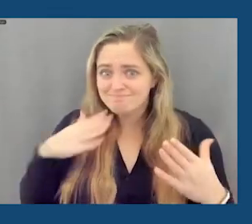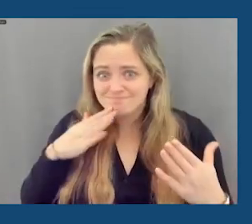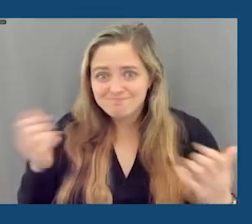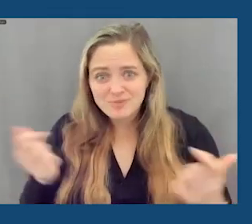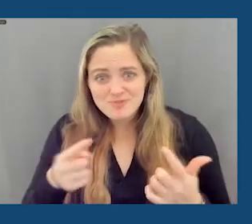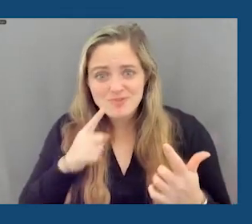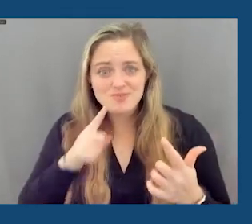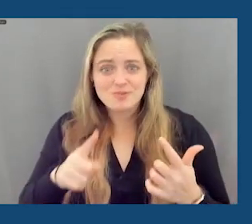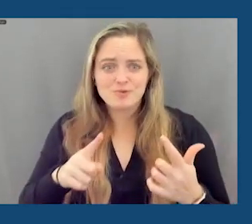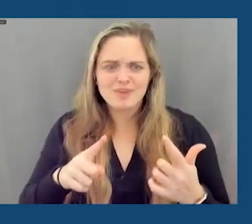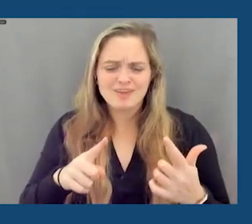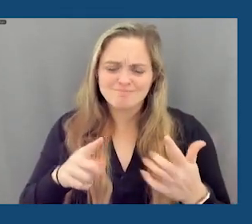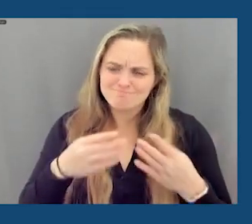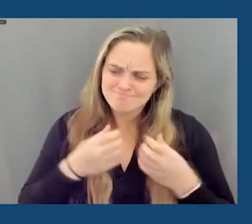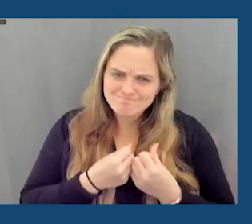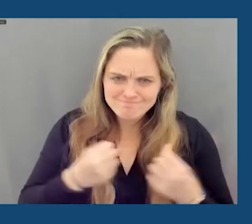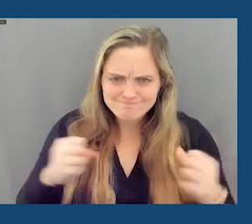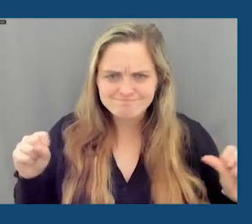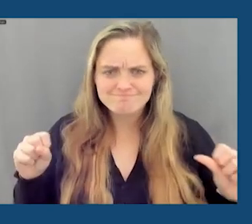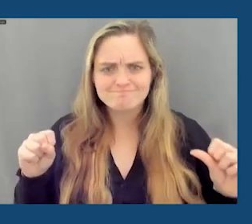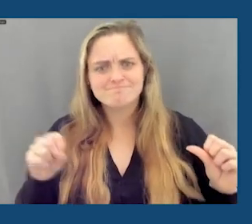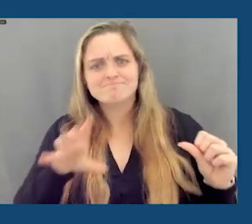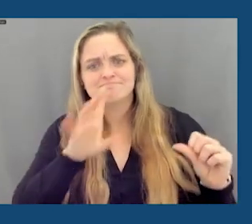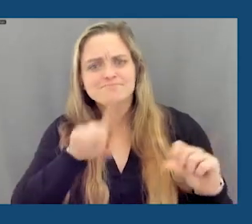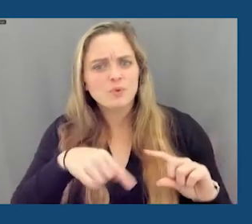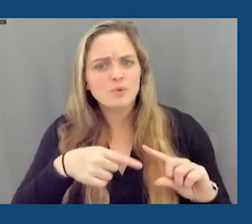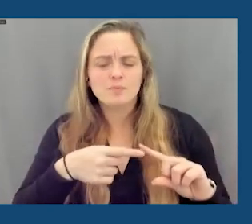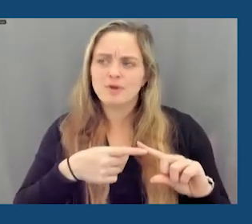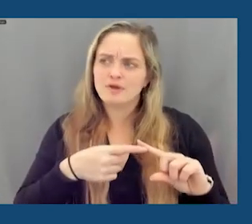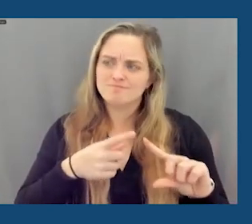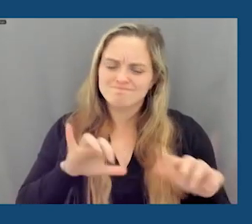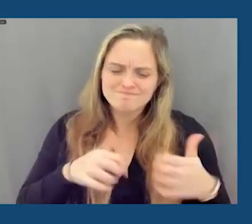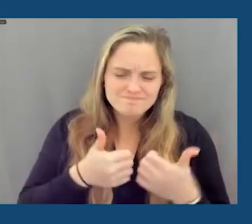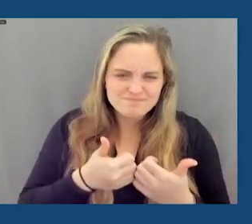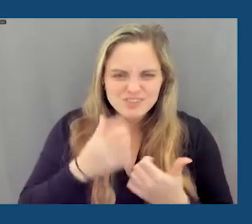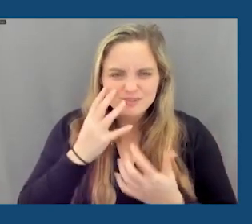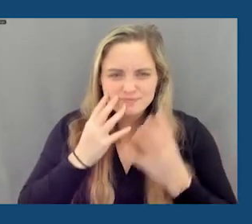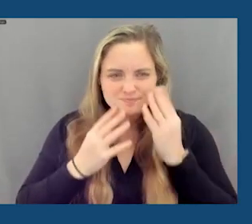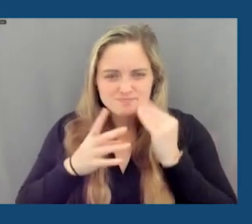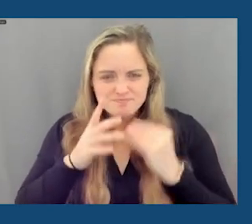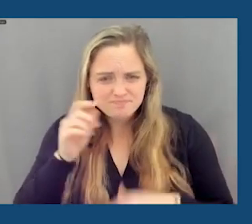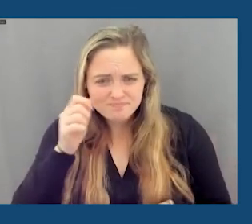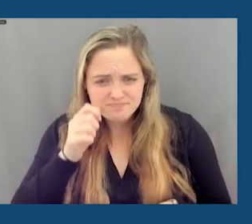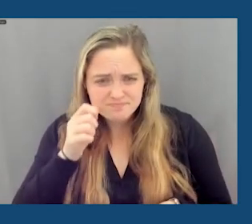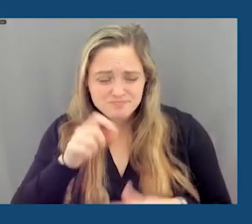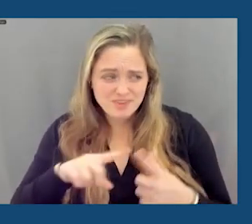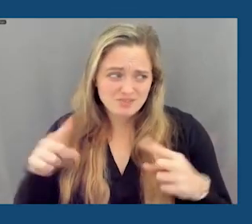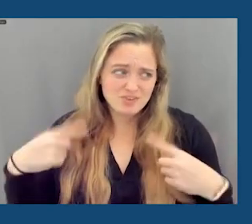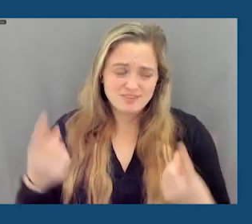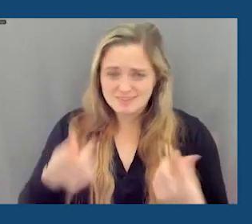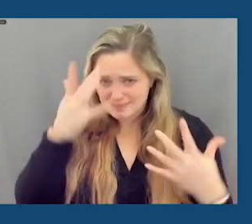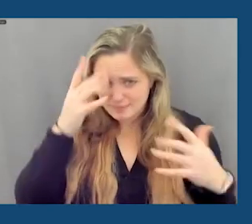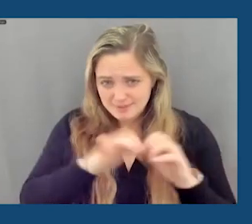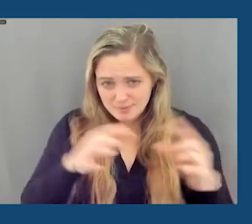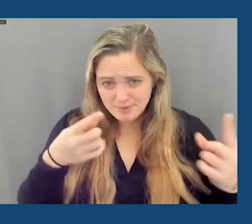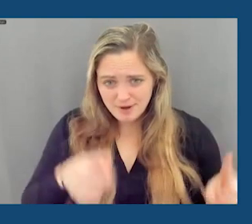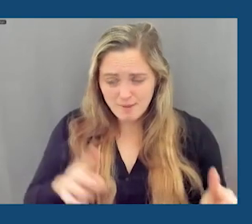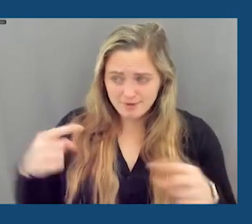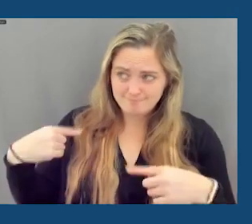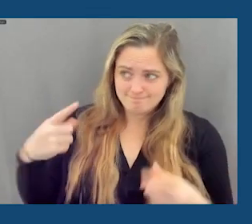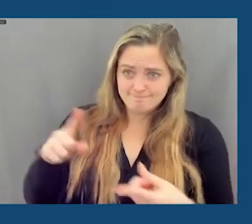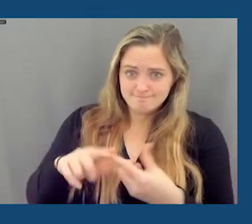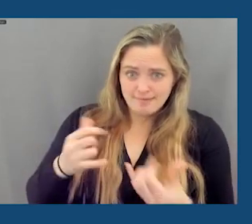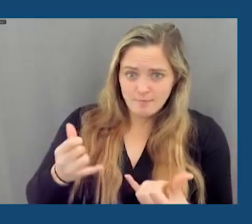so candid and really talking about the challenges that they've faced really since the pandemic. And what I take note of is